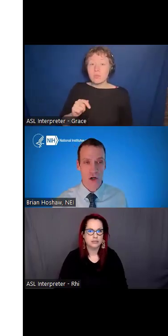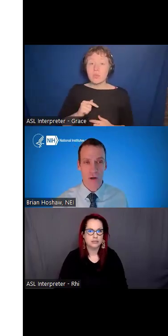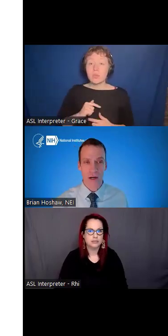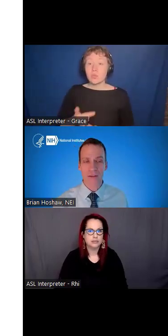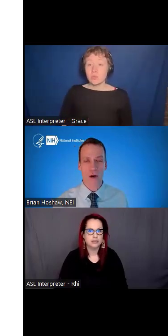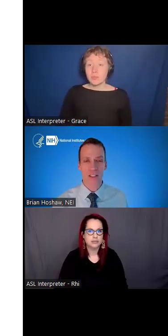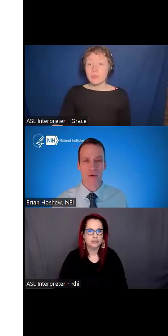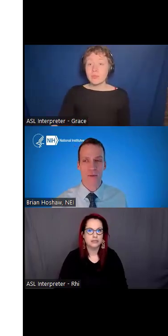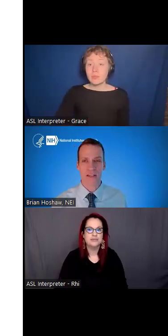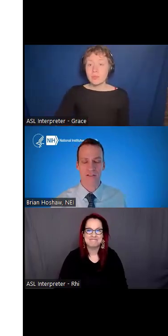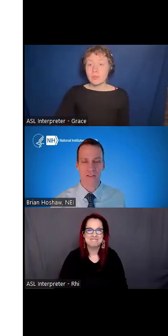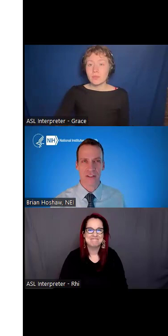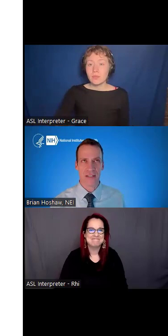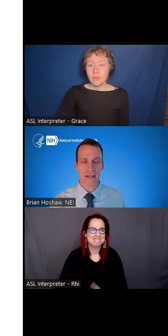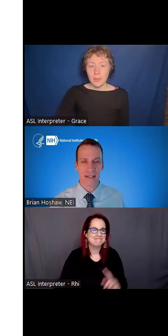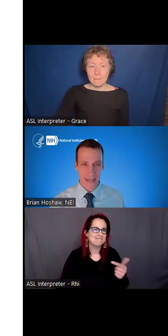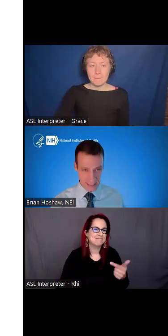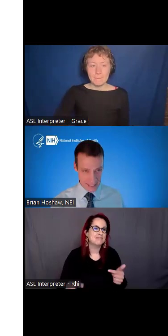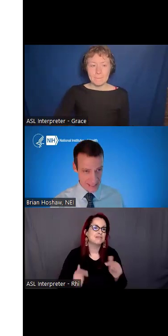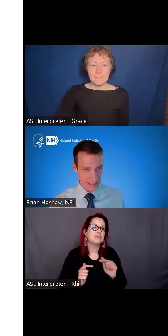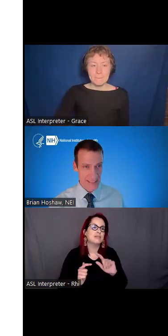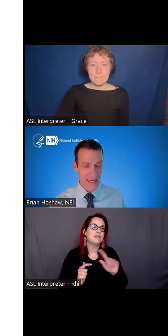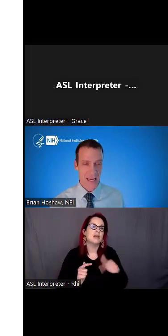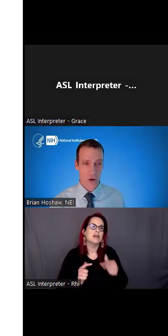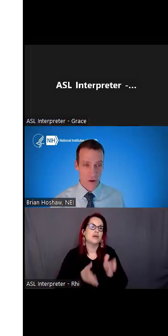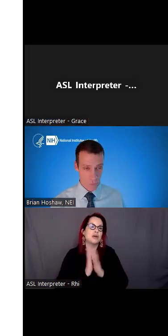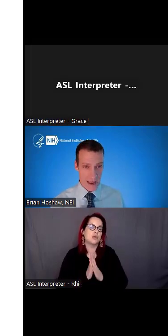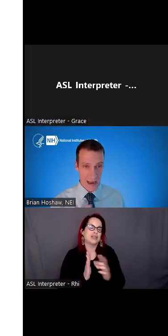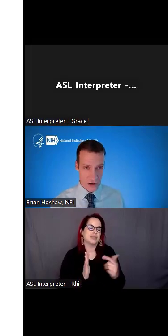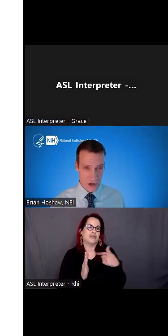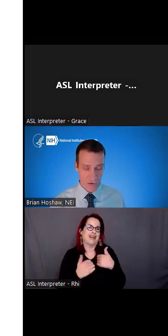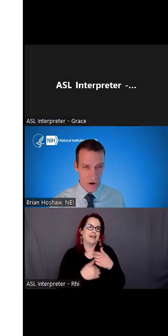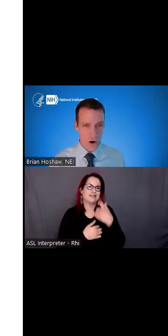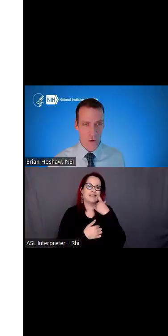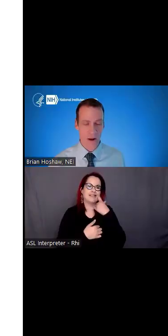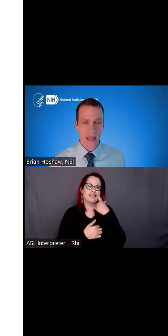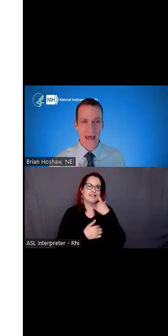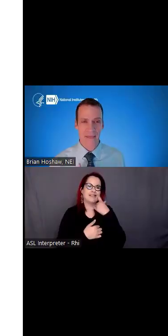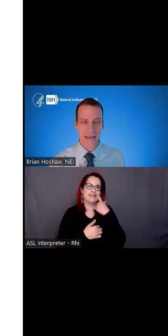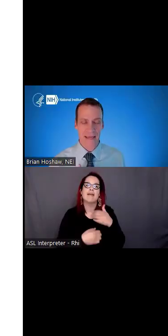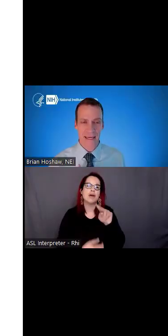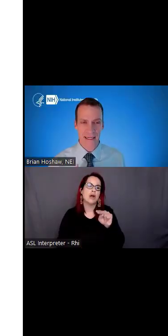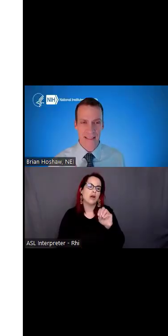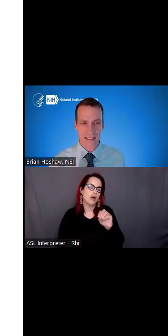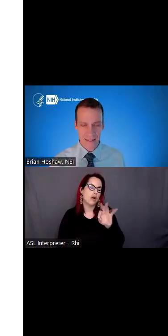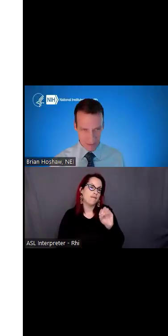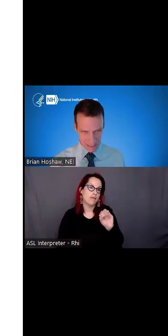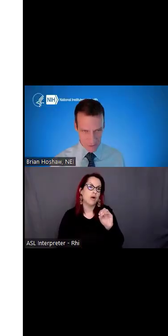Okay, so another question we've been receiving lately is, if we have a NOFO and